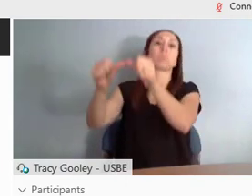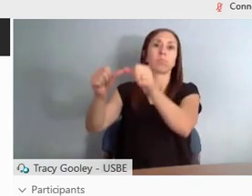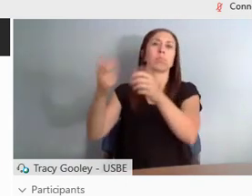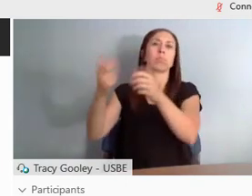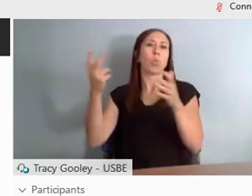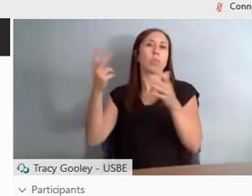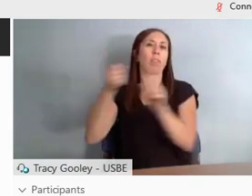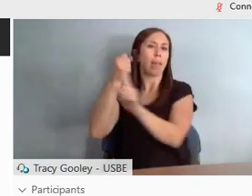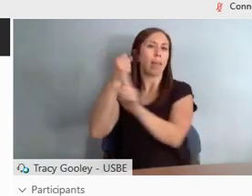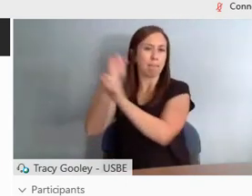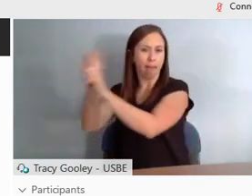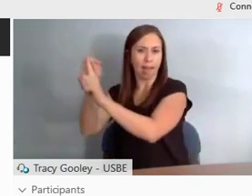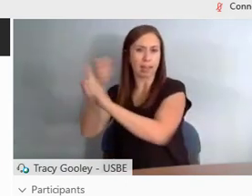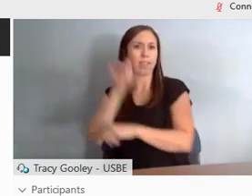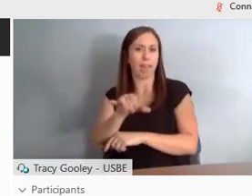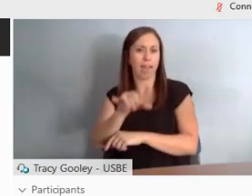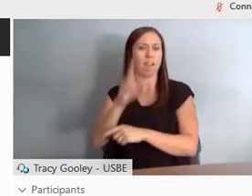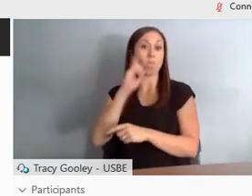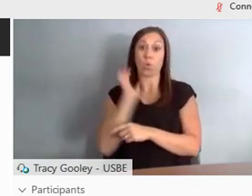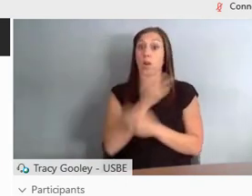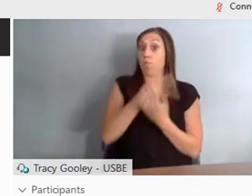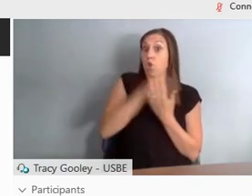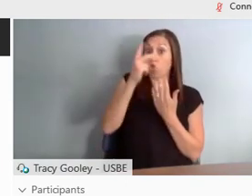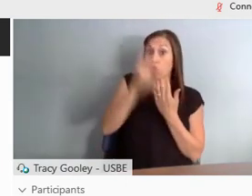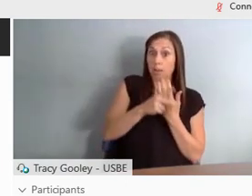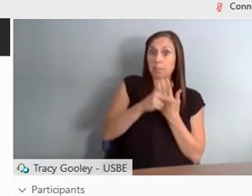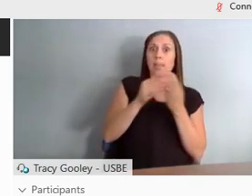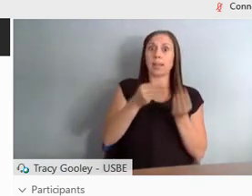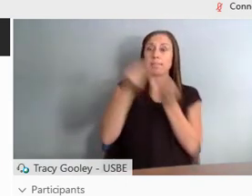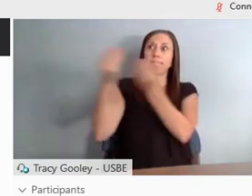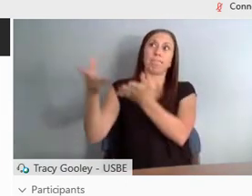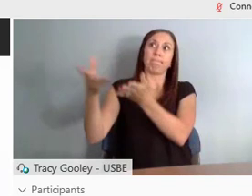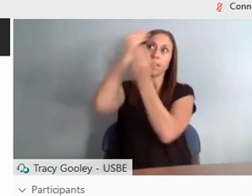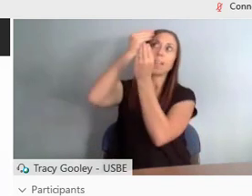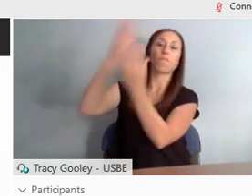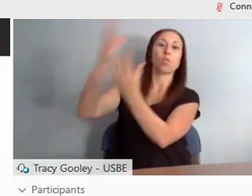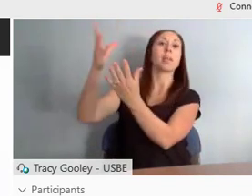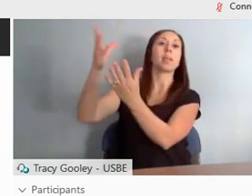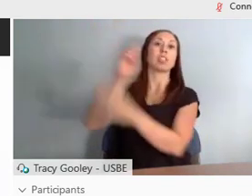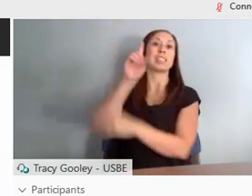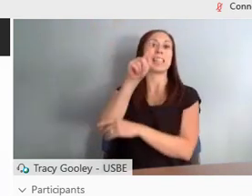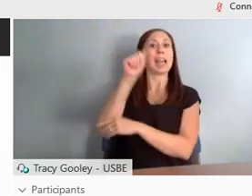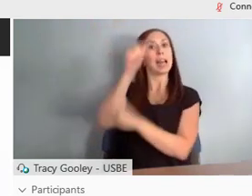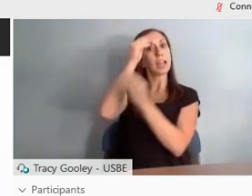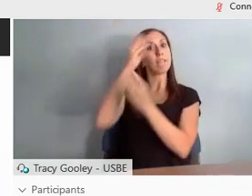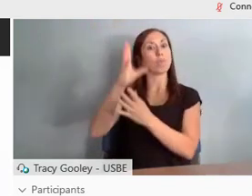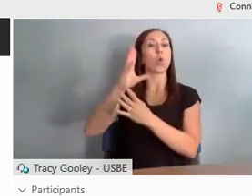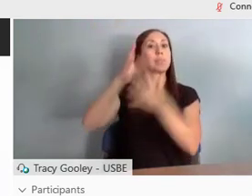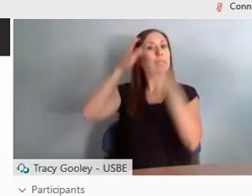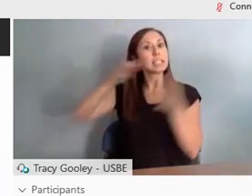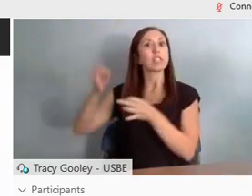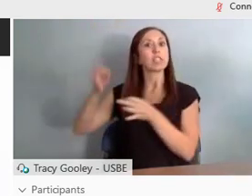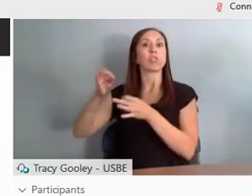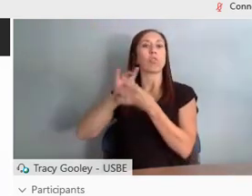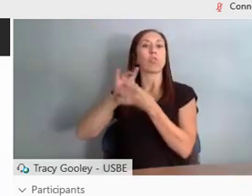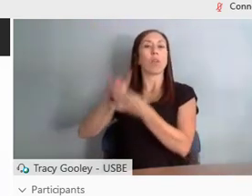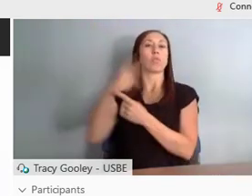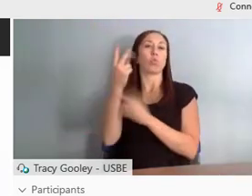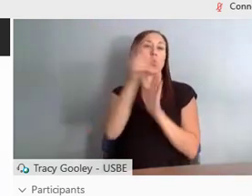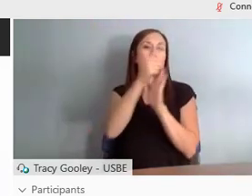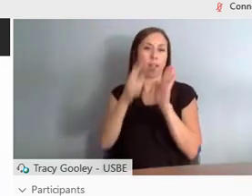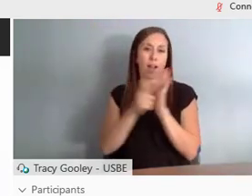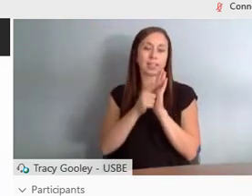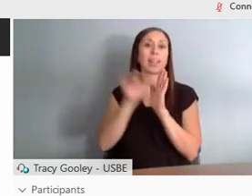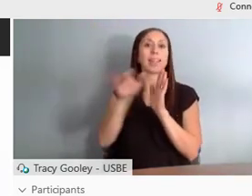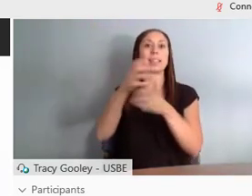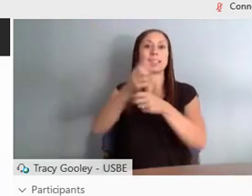programs, and then being able to provide that data-informed decision-making around these two initiatives. So that's where the PEEP came from,